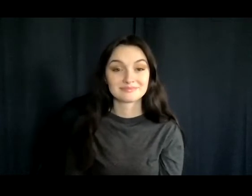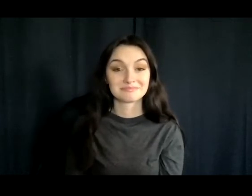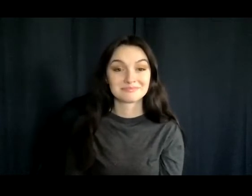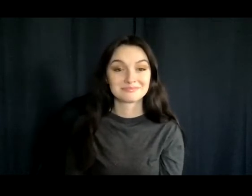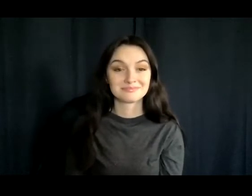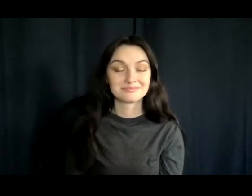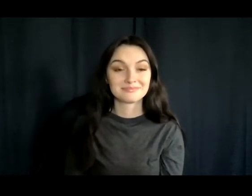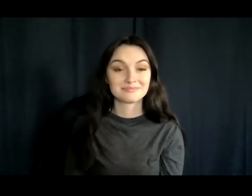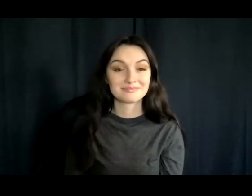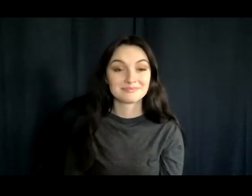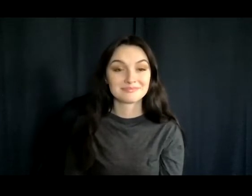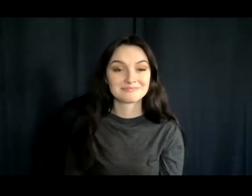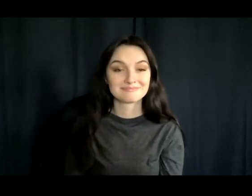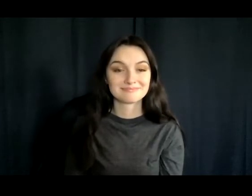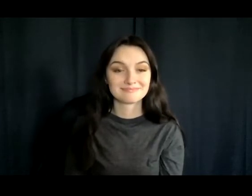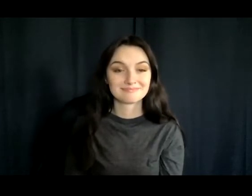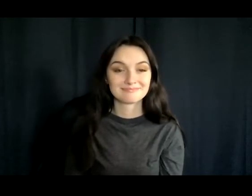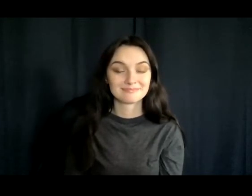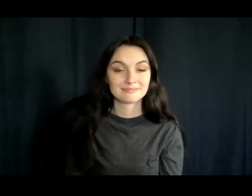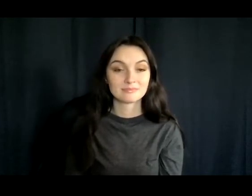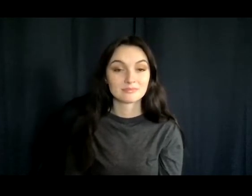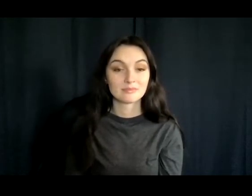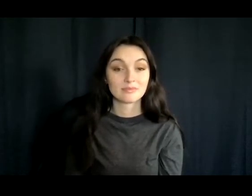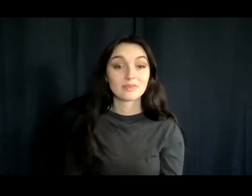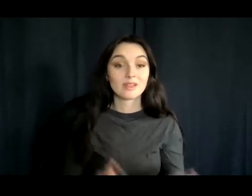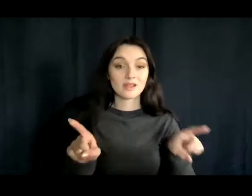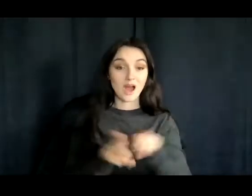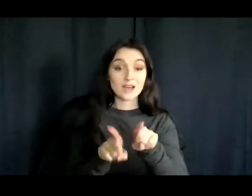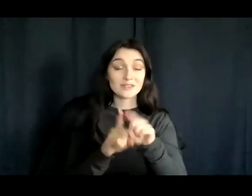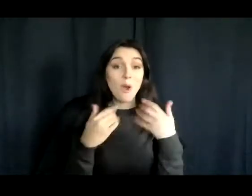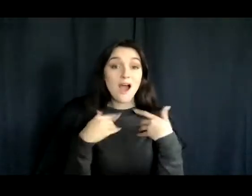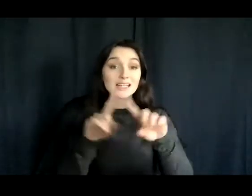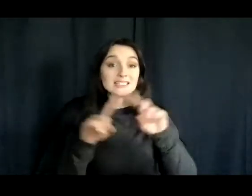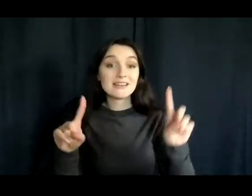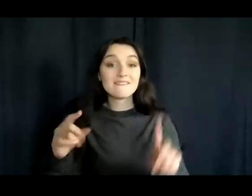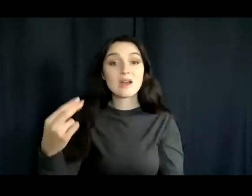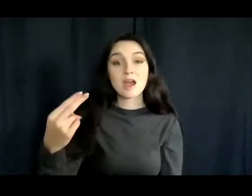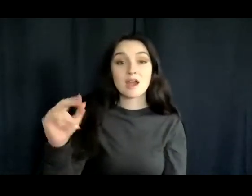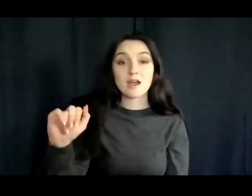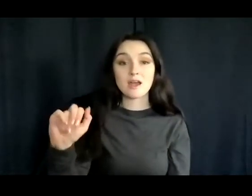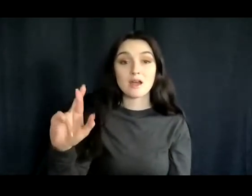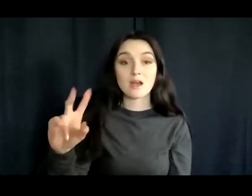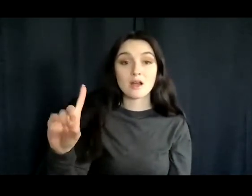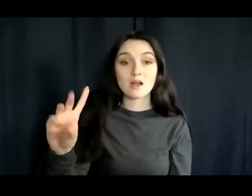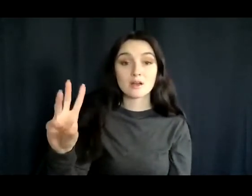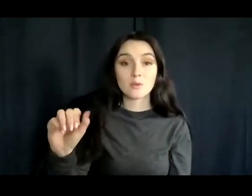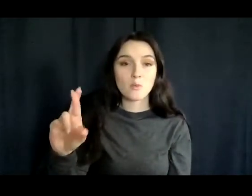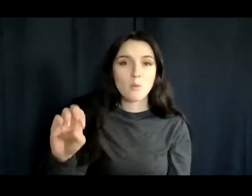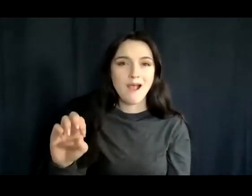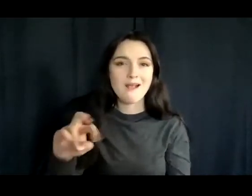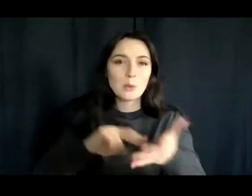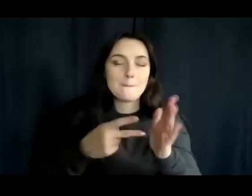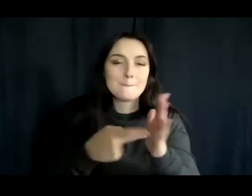the just in case extra piece. We also have hard hair. So these are all of the little knobs and hinges